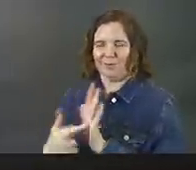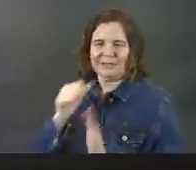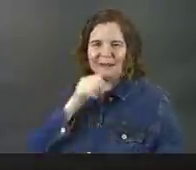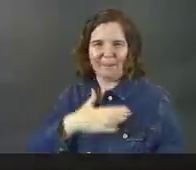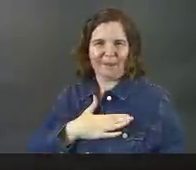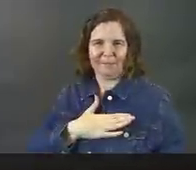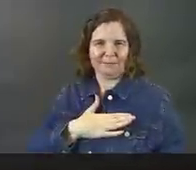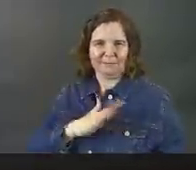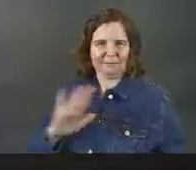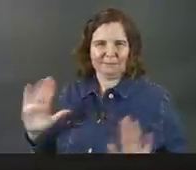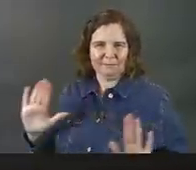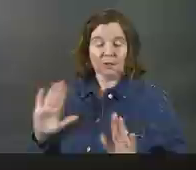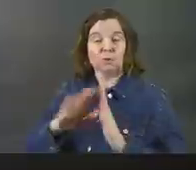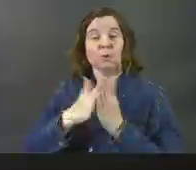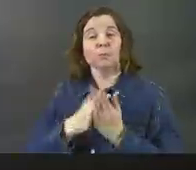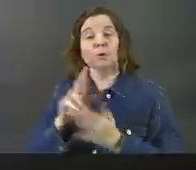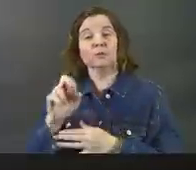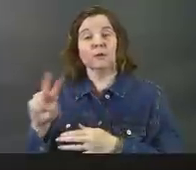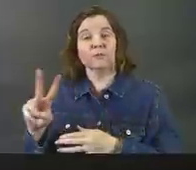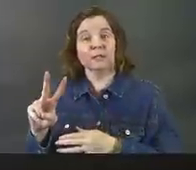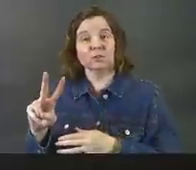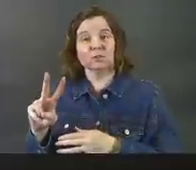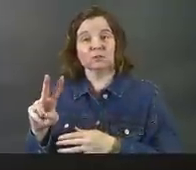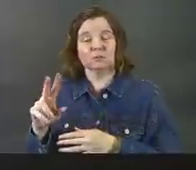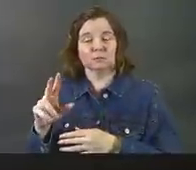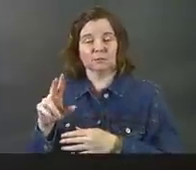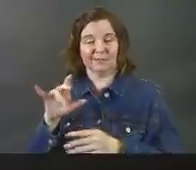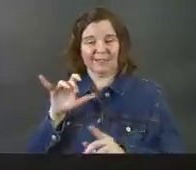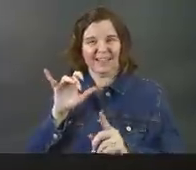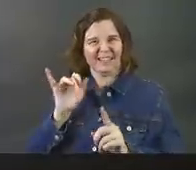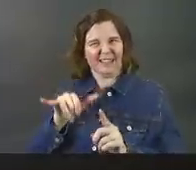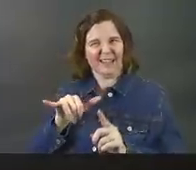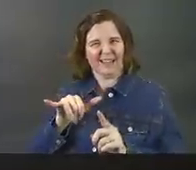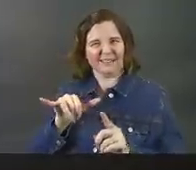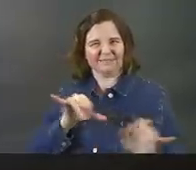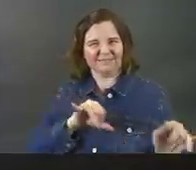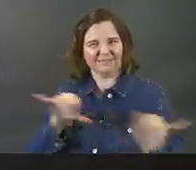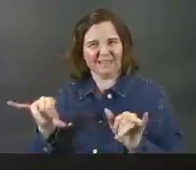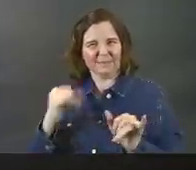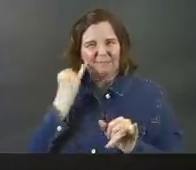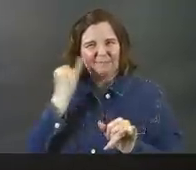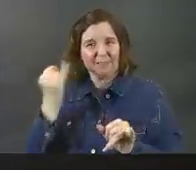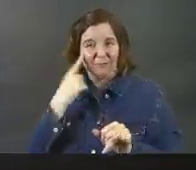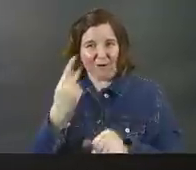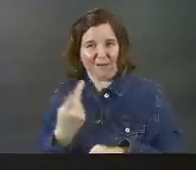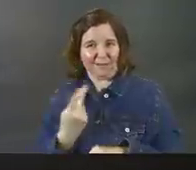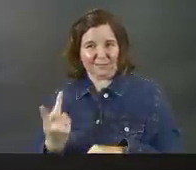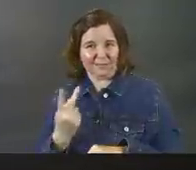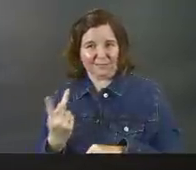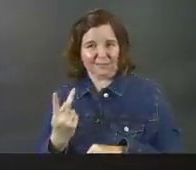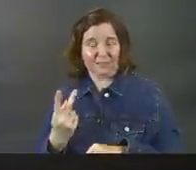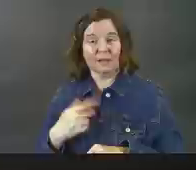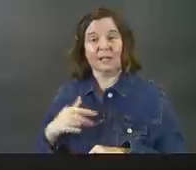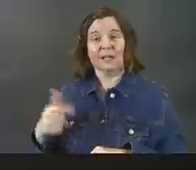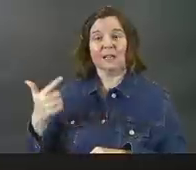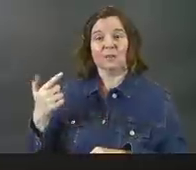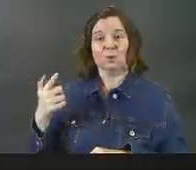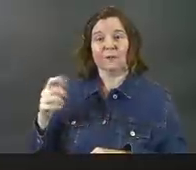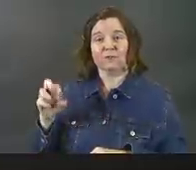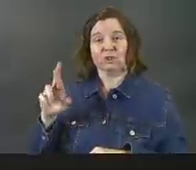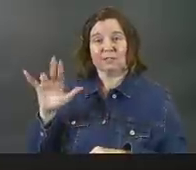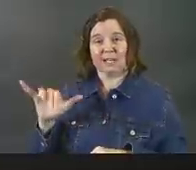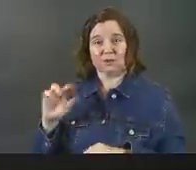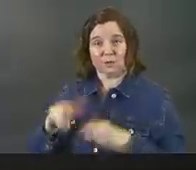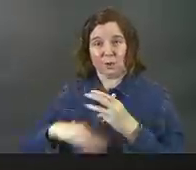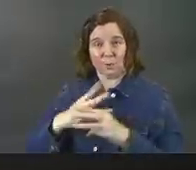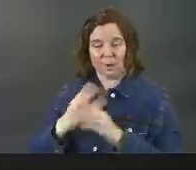mine. So the book of Revelation is that to you and I. In our 21st century world, the